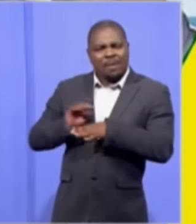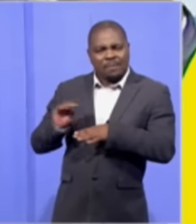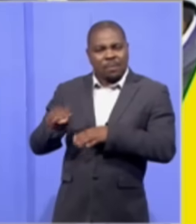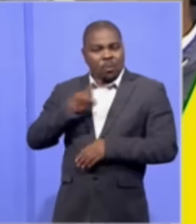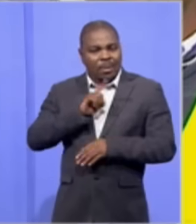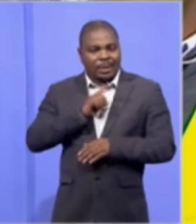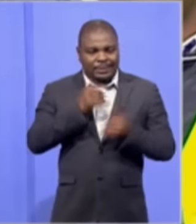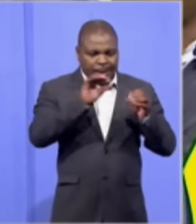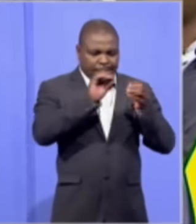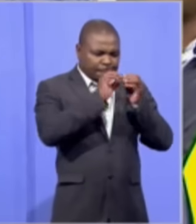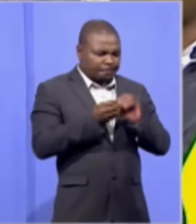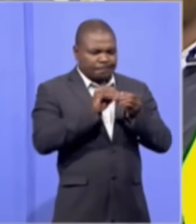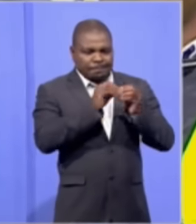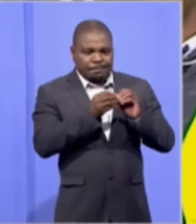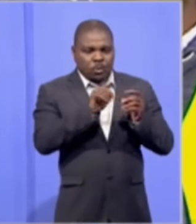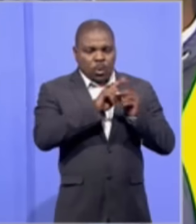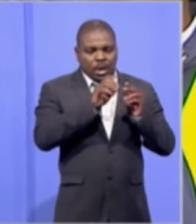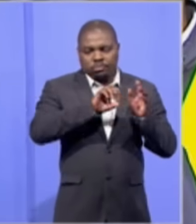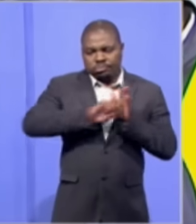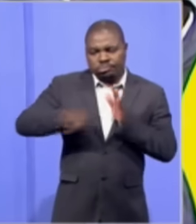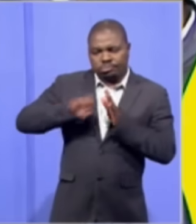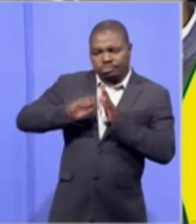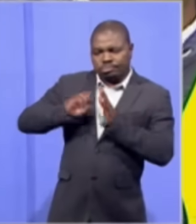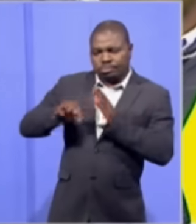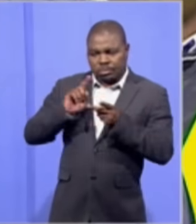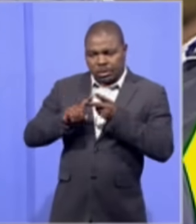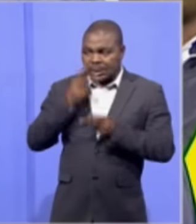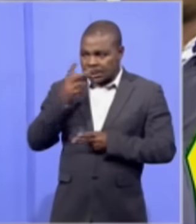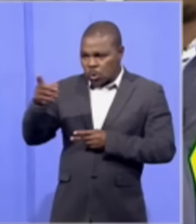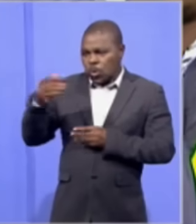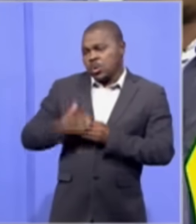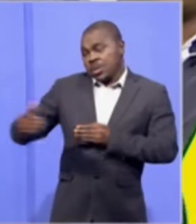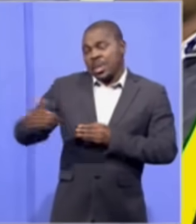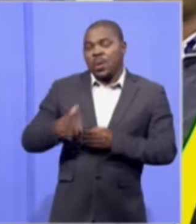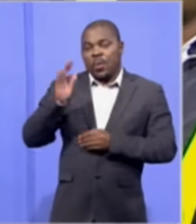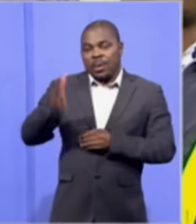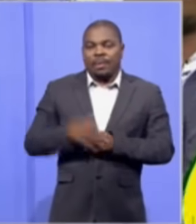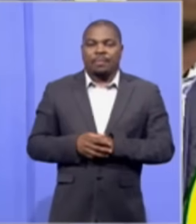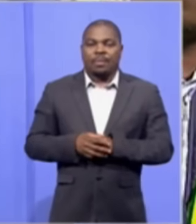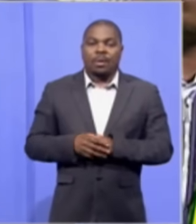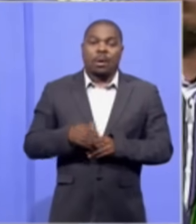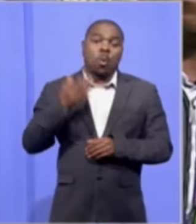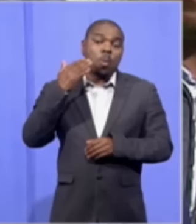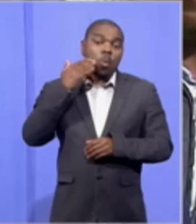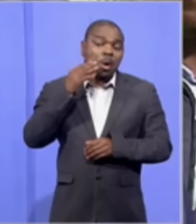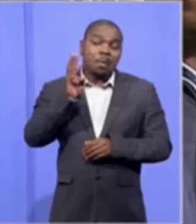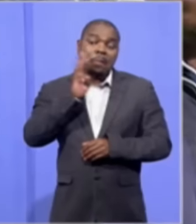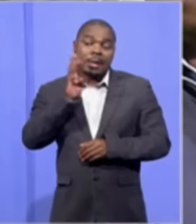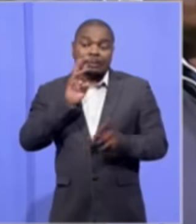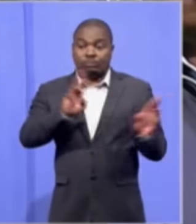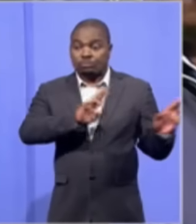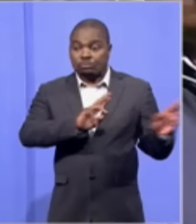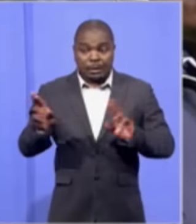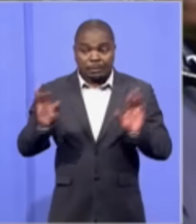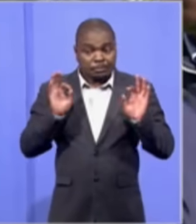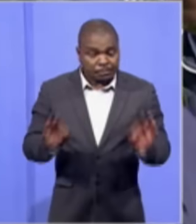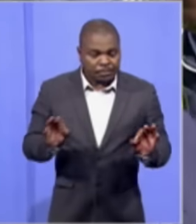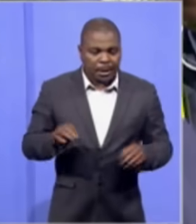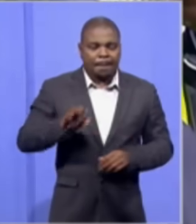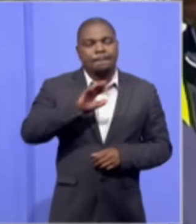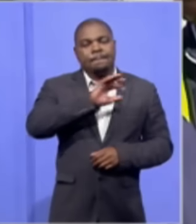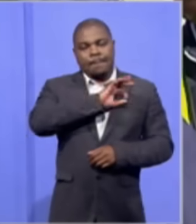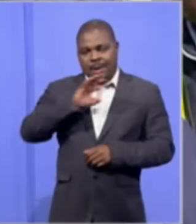santsane a sejetswa re wa release tsa hore ha ba bona hore metsi a tsileng ka tsatsi leo metsi a leng ready hore a nowe o tla ba bolella meyara